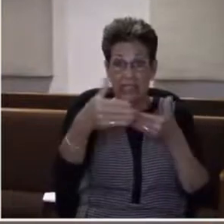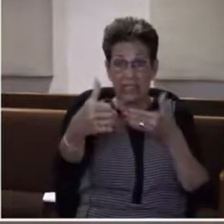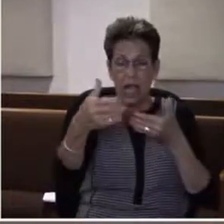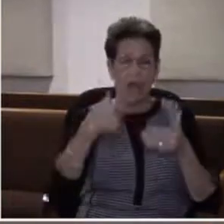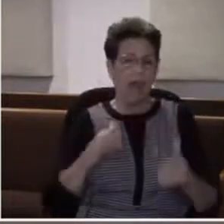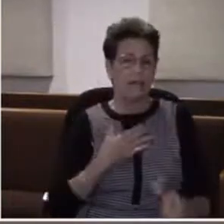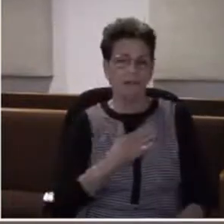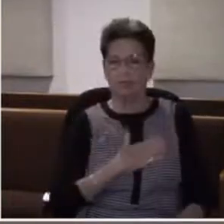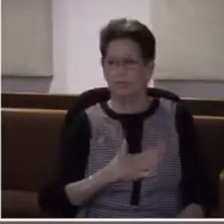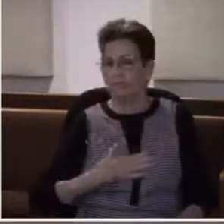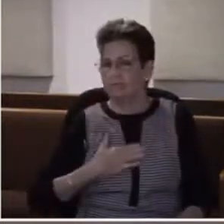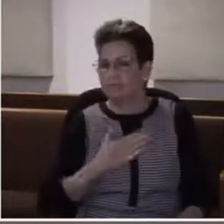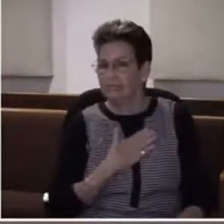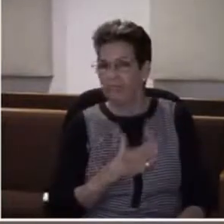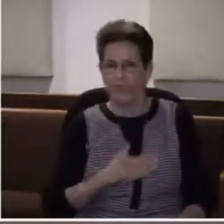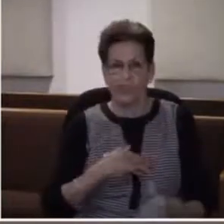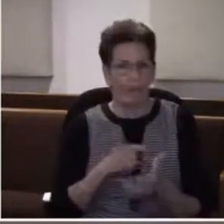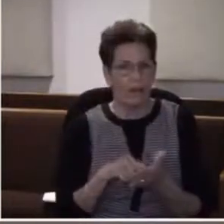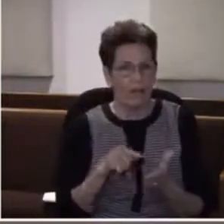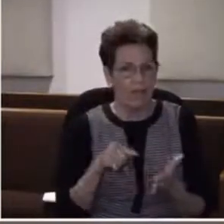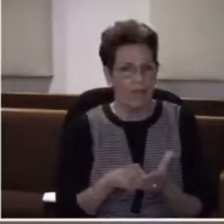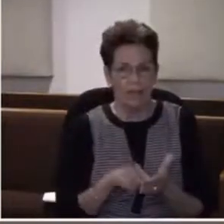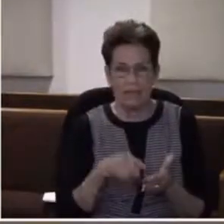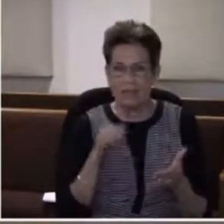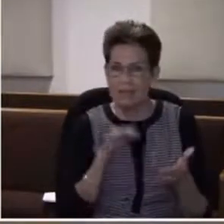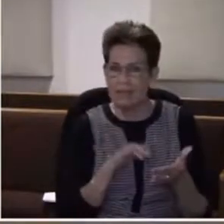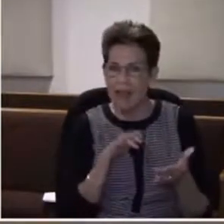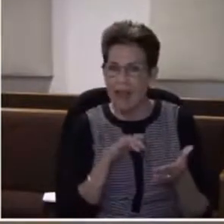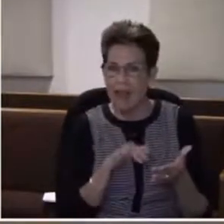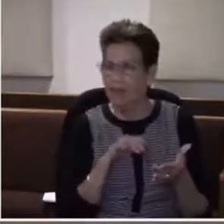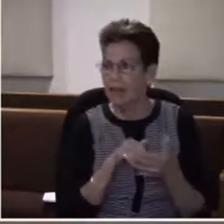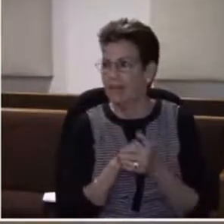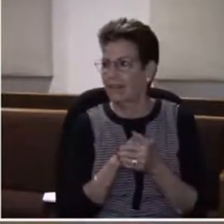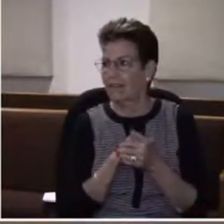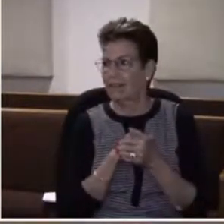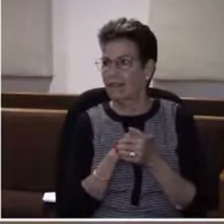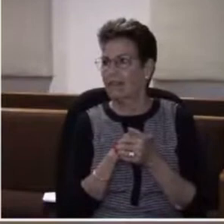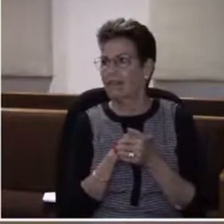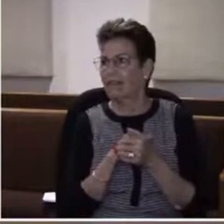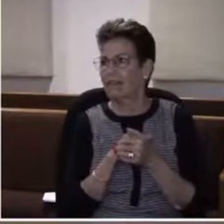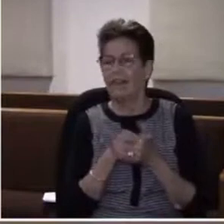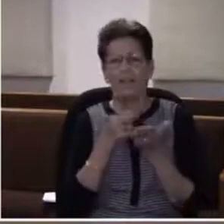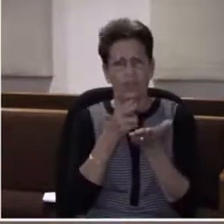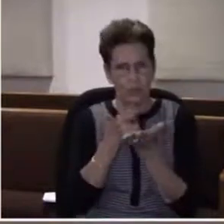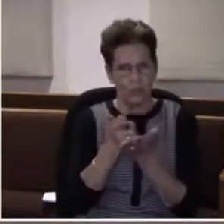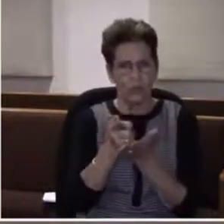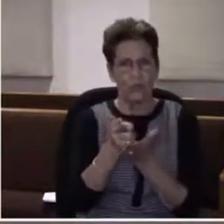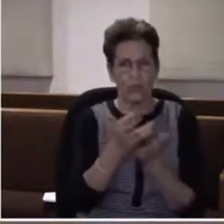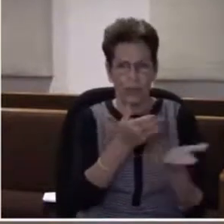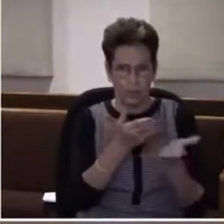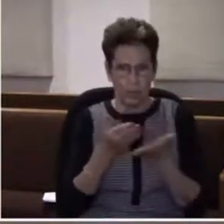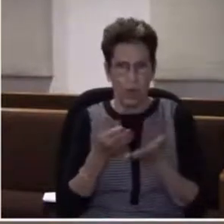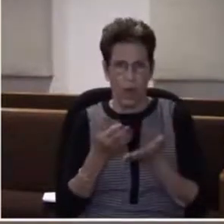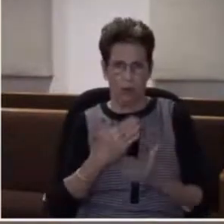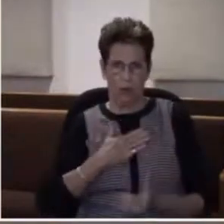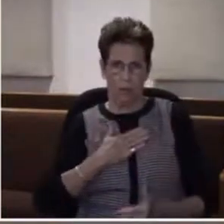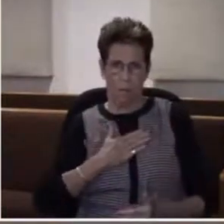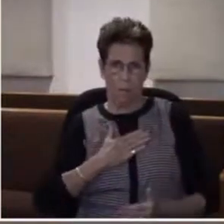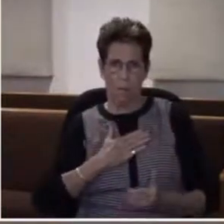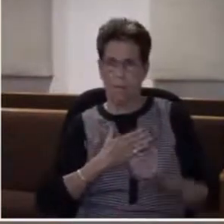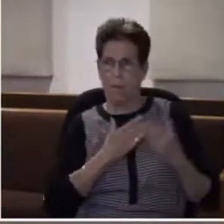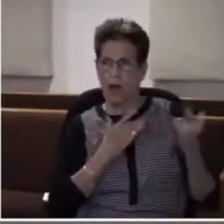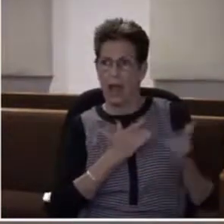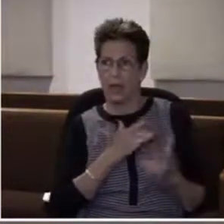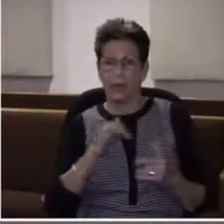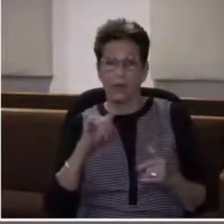this personally, not only for the truth that it has brought to my own heart, but I've